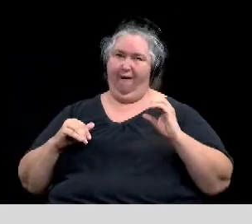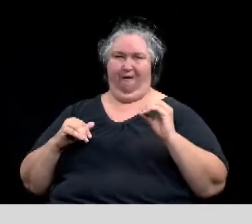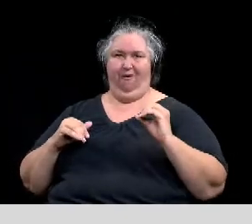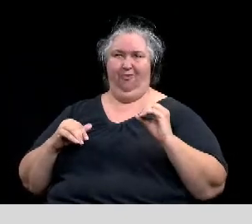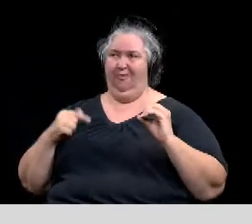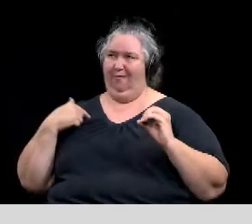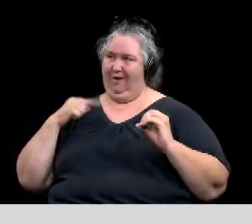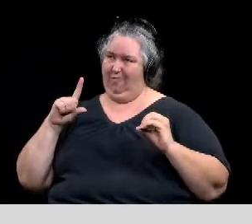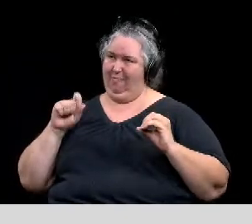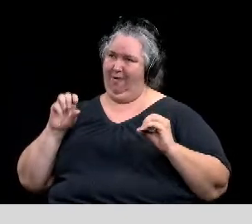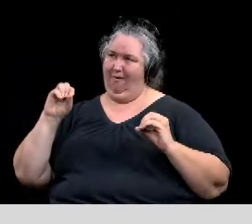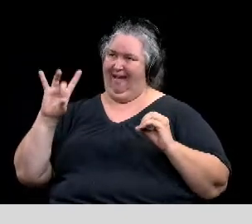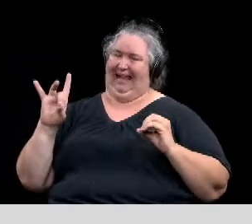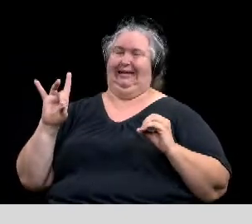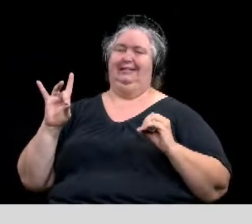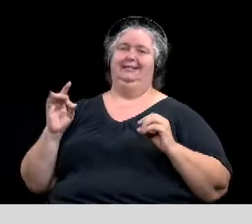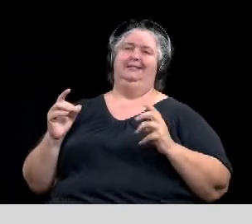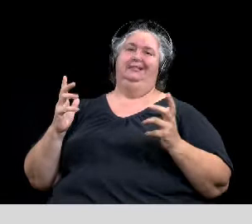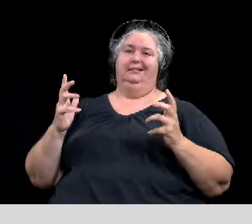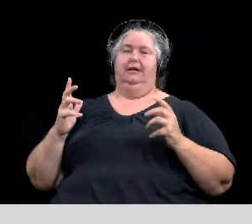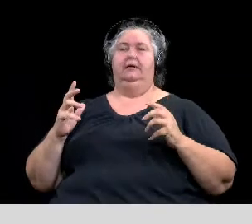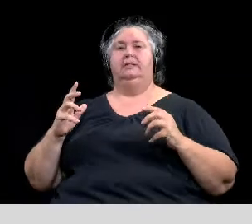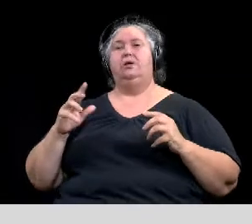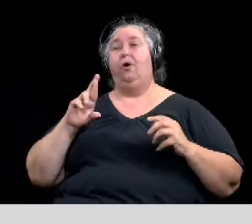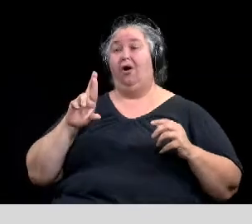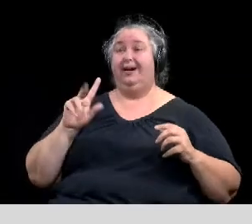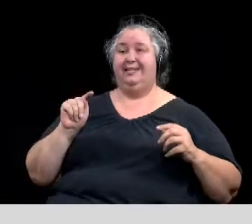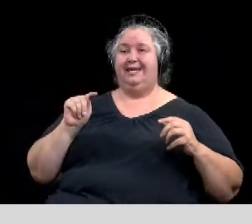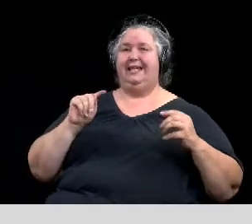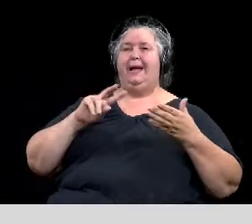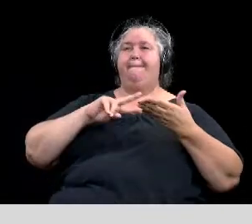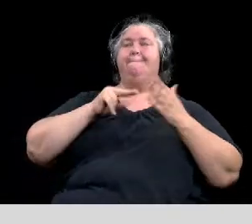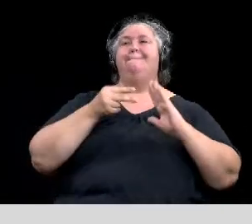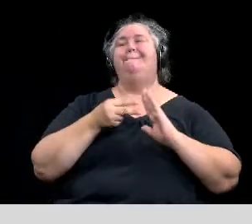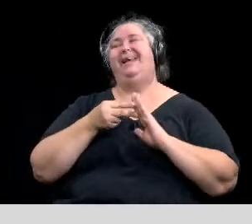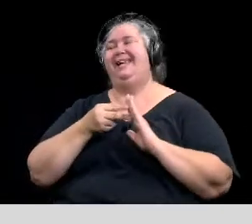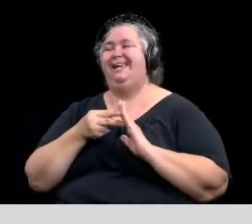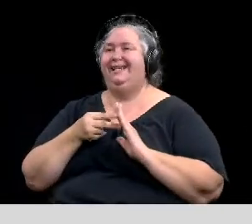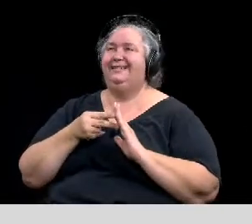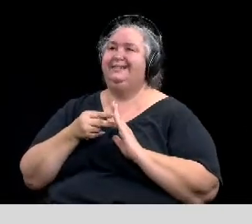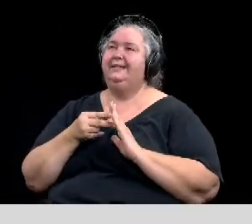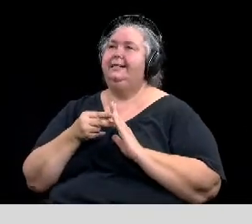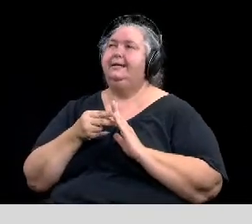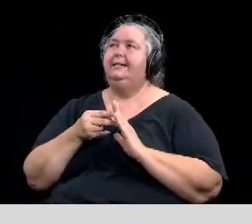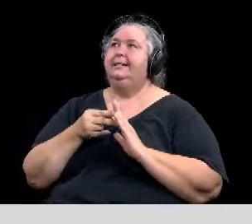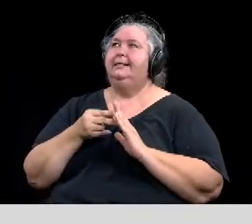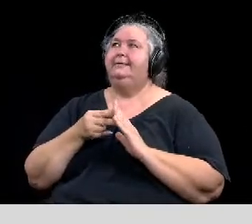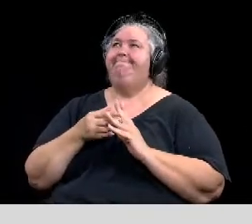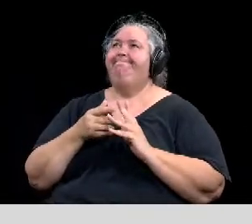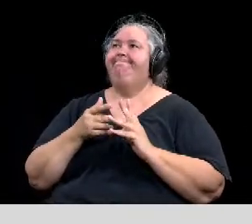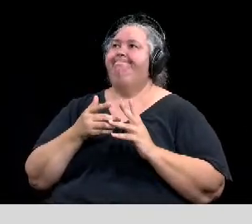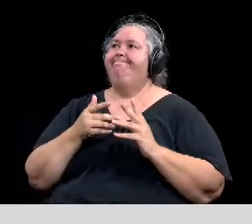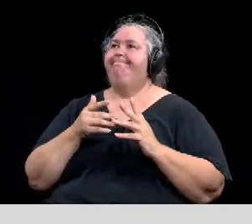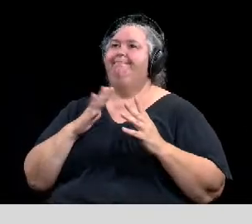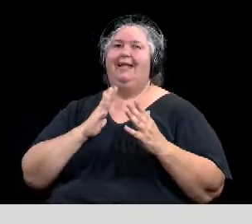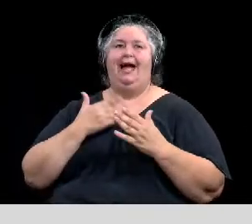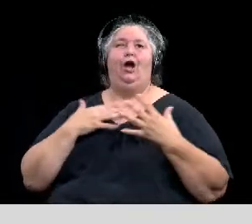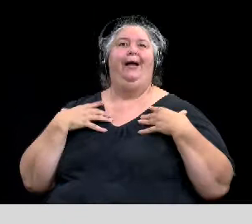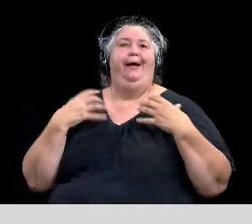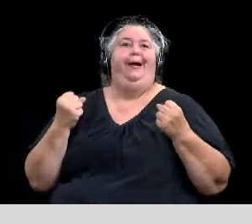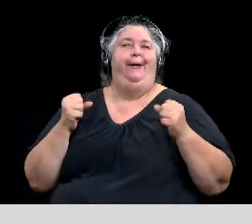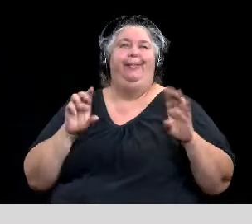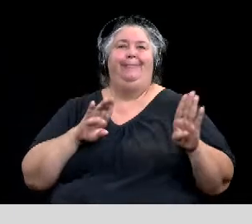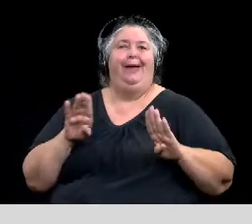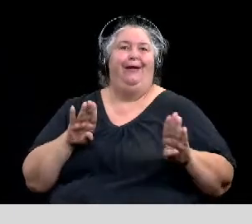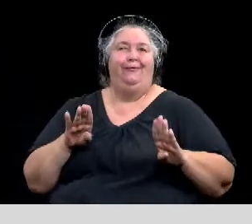And the RT is determined really virtually exclusively based on our behaviors, our health behaviors.